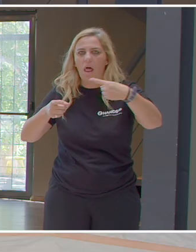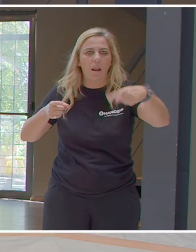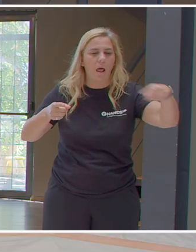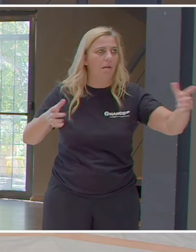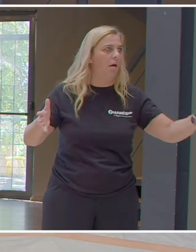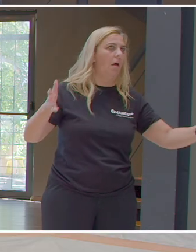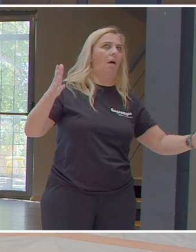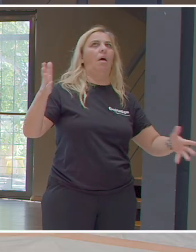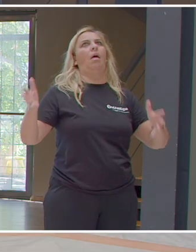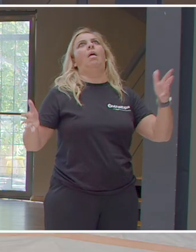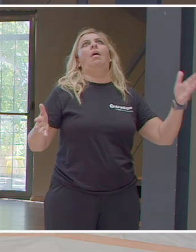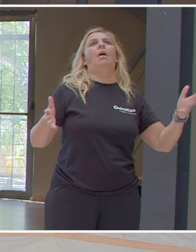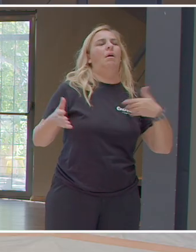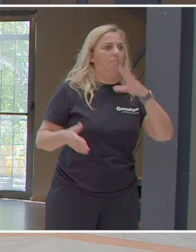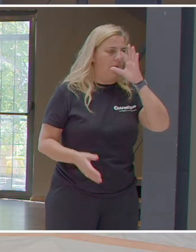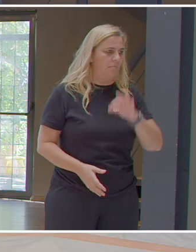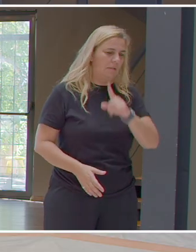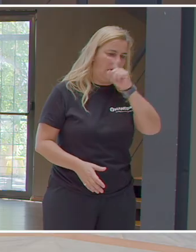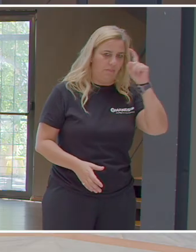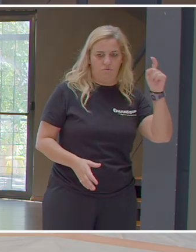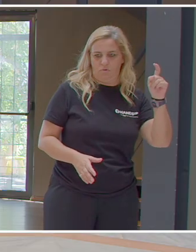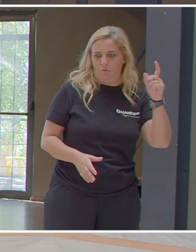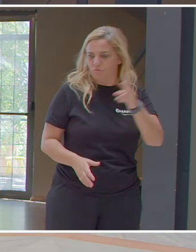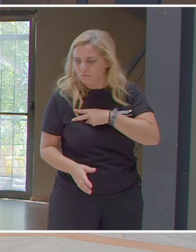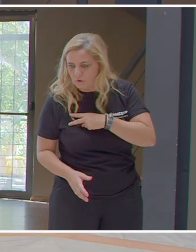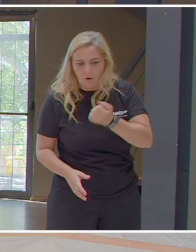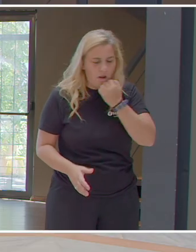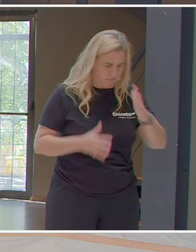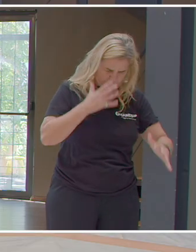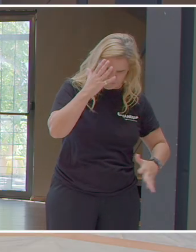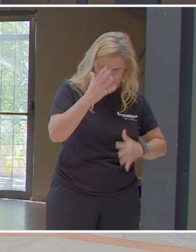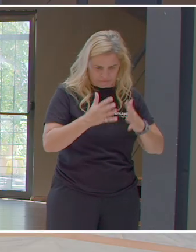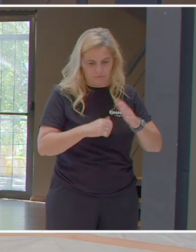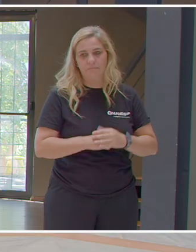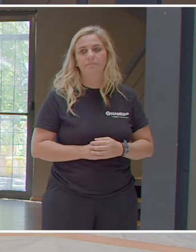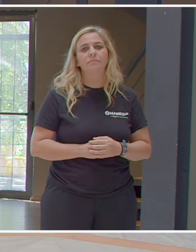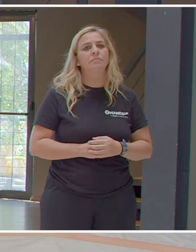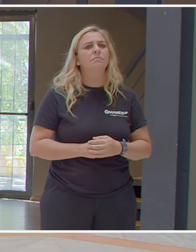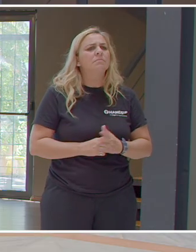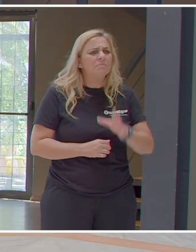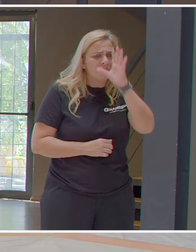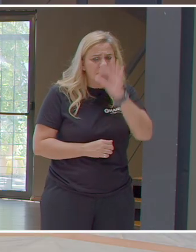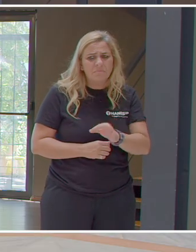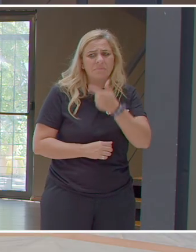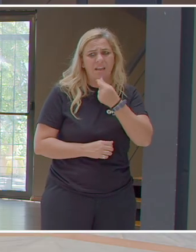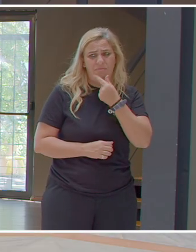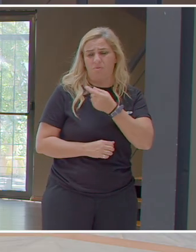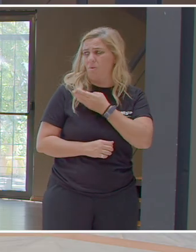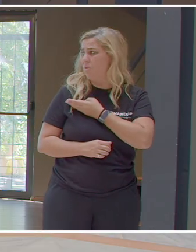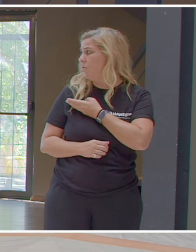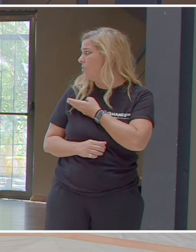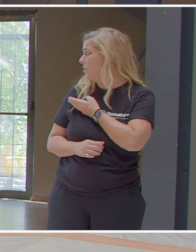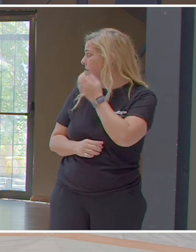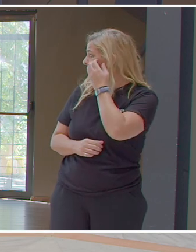just add this, it is difficult. And it's very easy. I'm sorry that this is a bit skewed, but